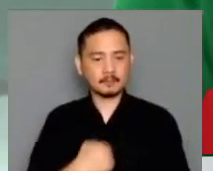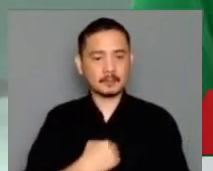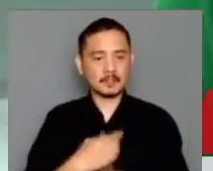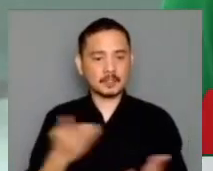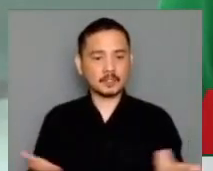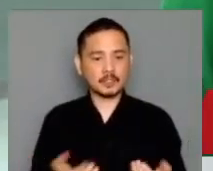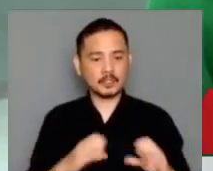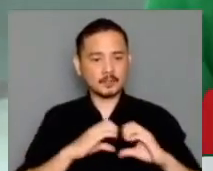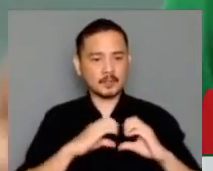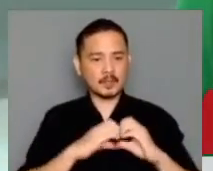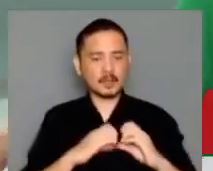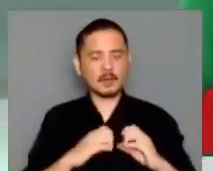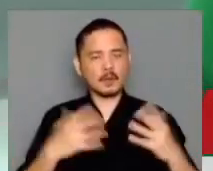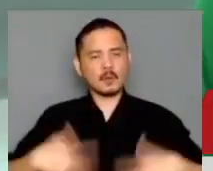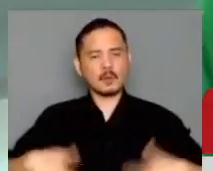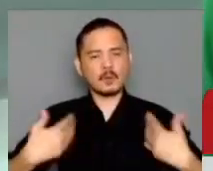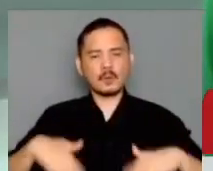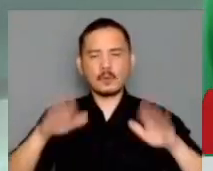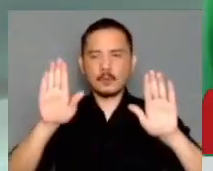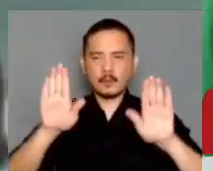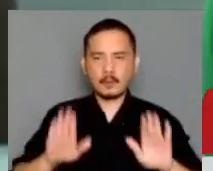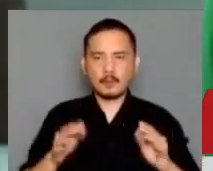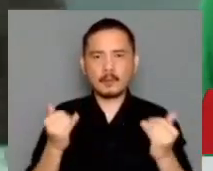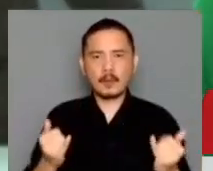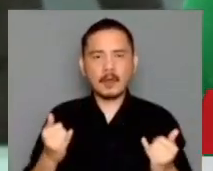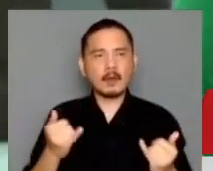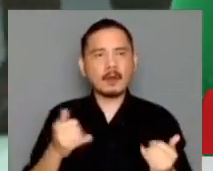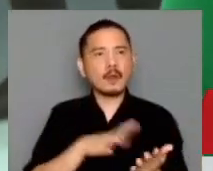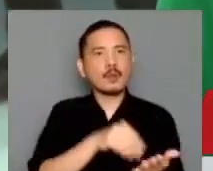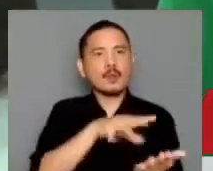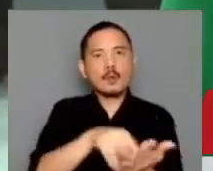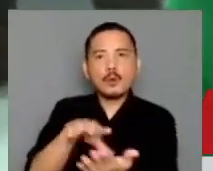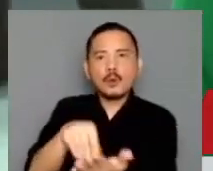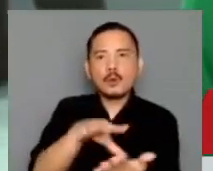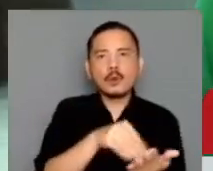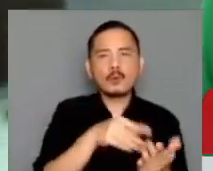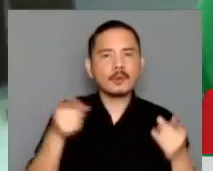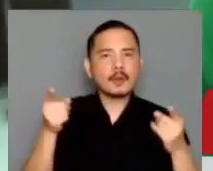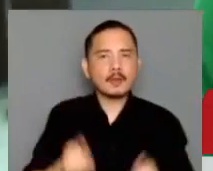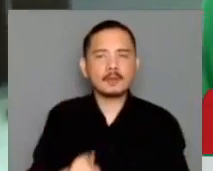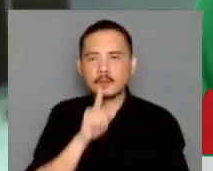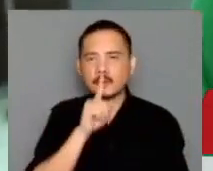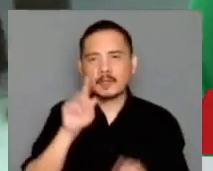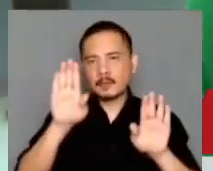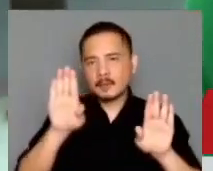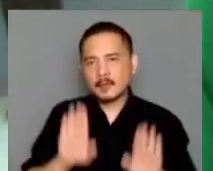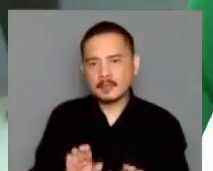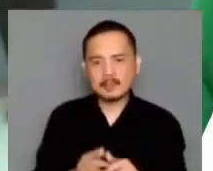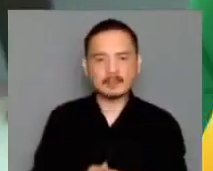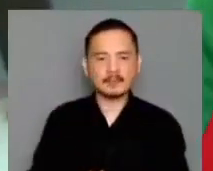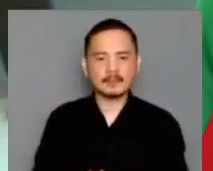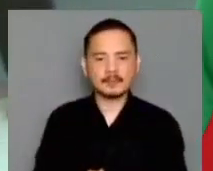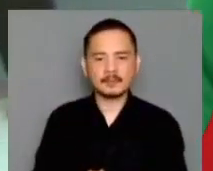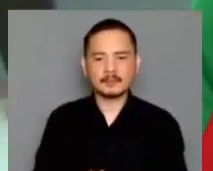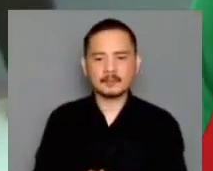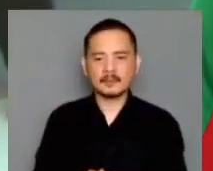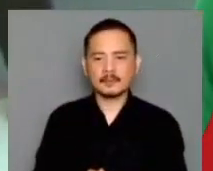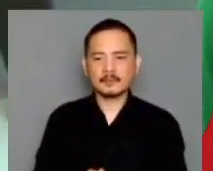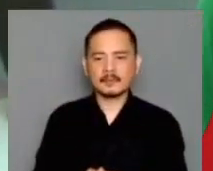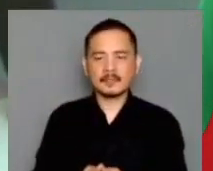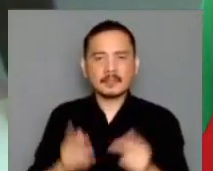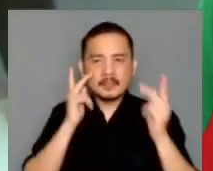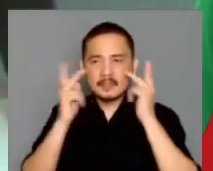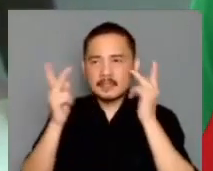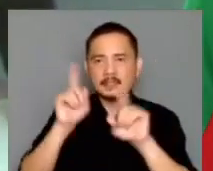know, understanding what happens behind the scenes, it's really amazing, and to see like the technology and the